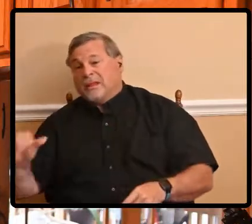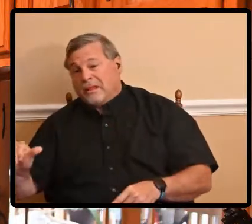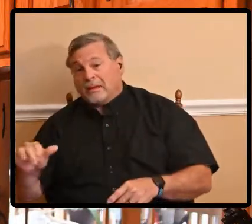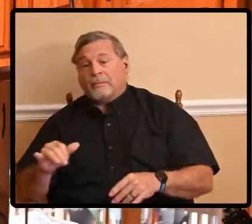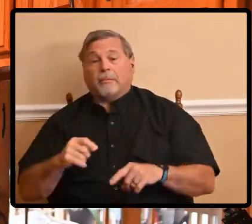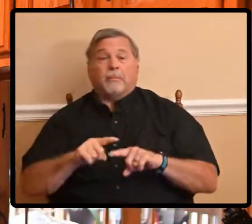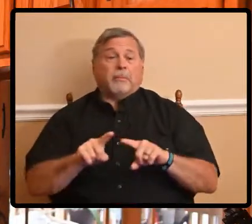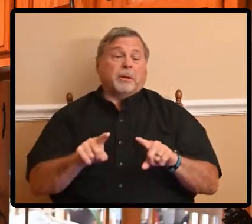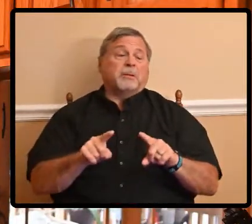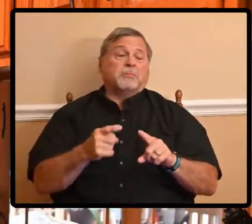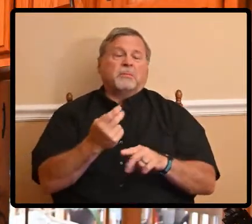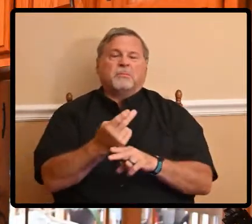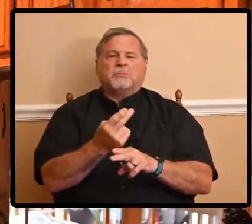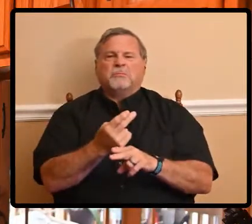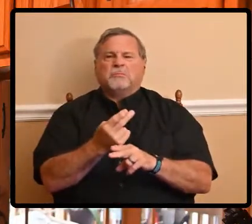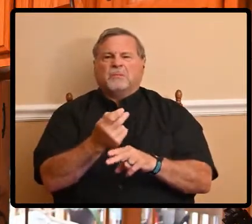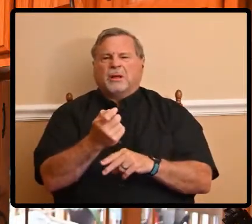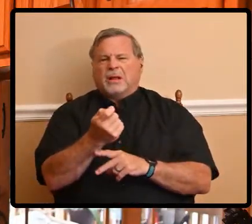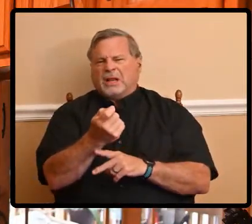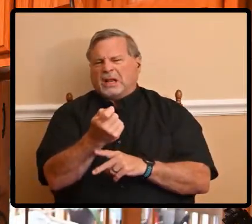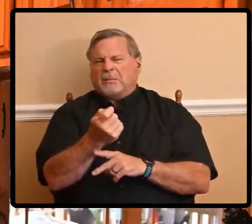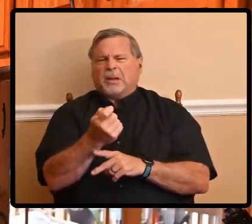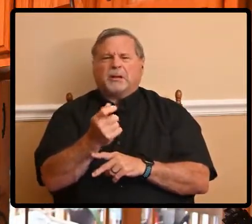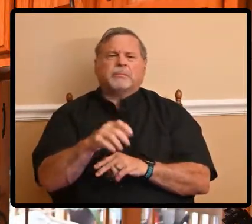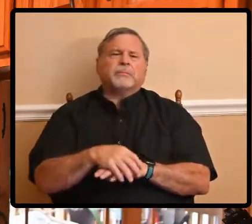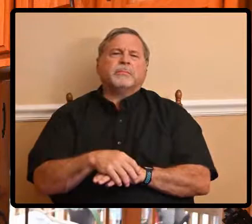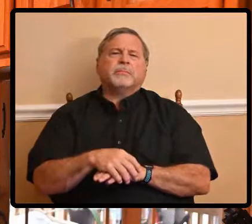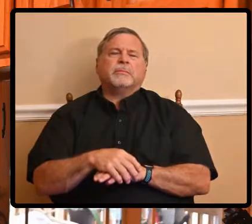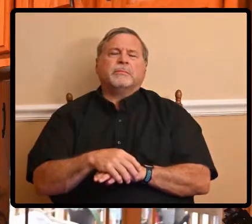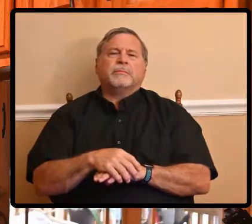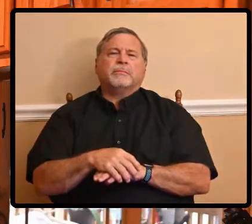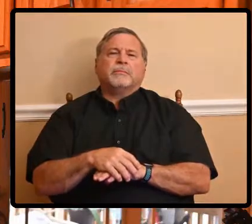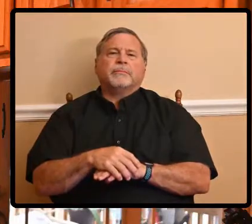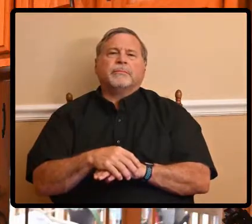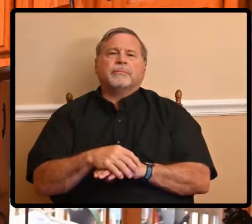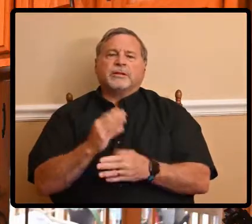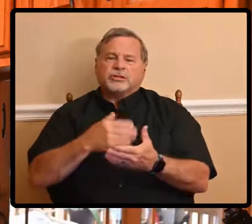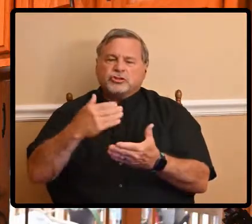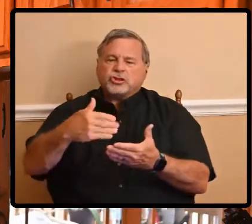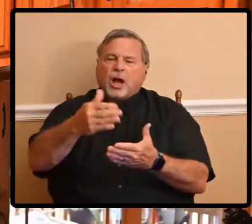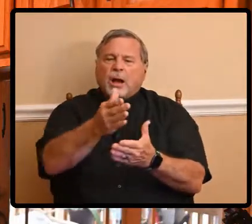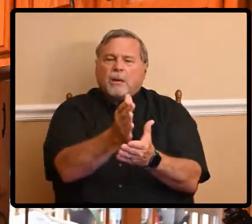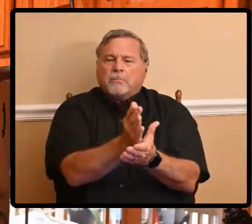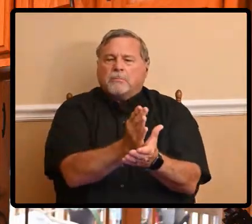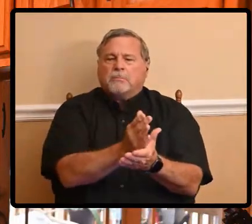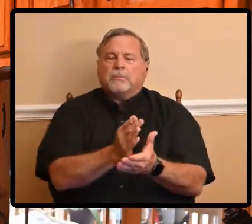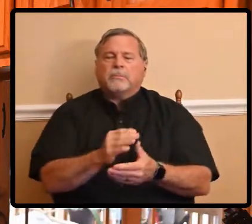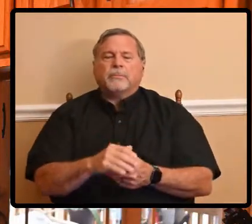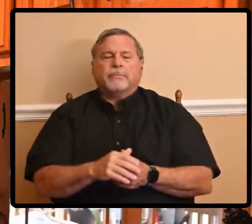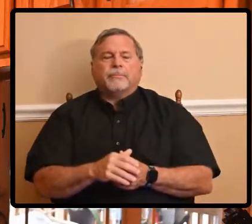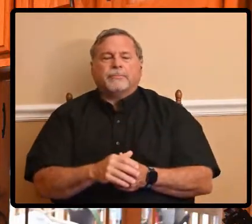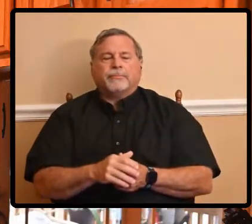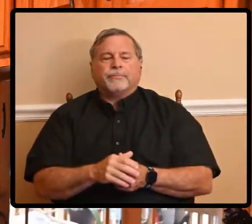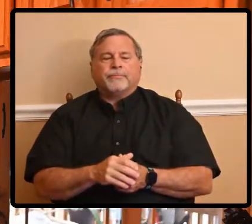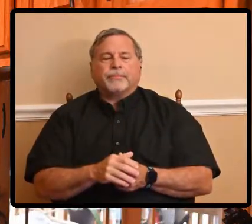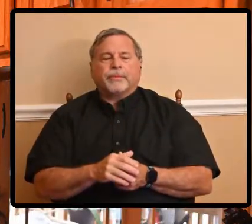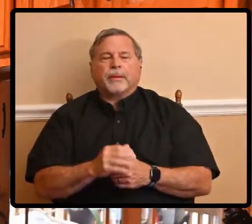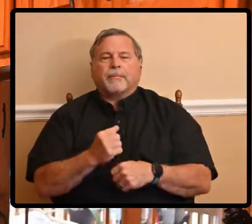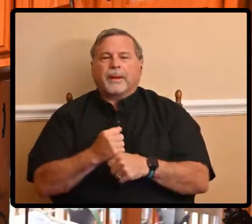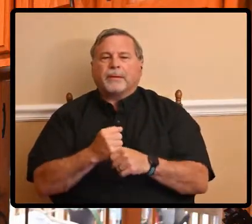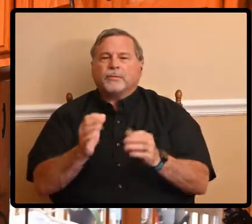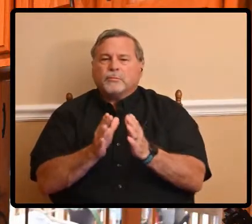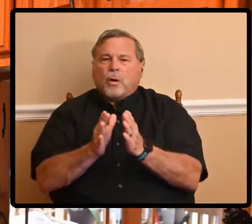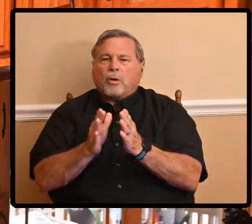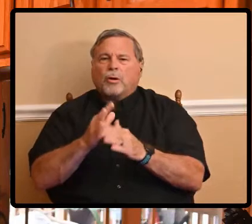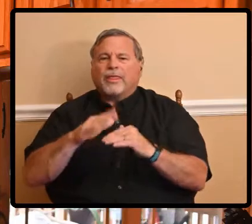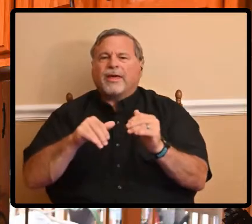in, but I'm going to take just a little bit of mushrooms. I'm just going to quickly do a chop on these, just to